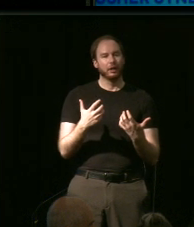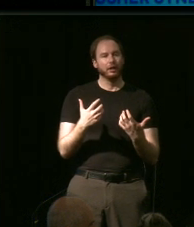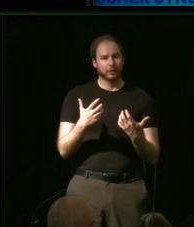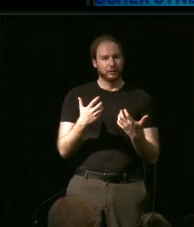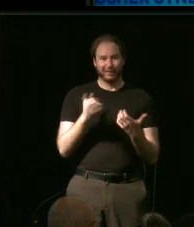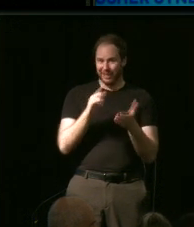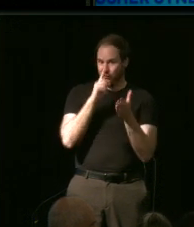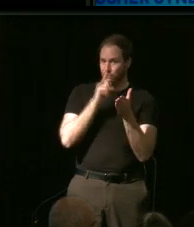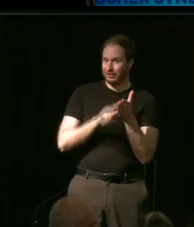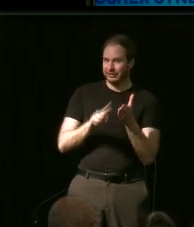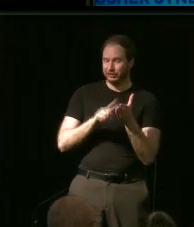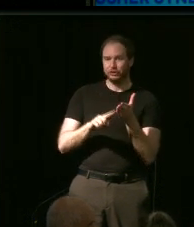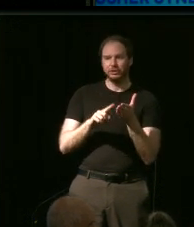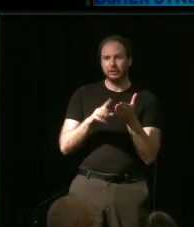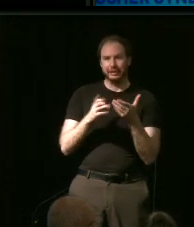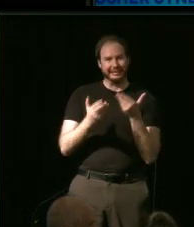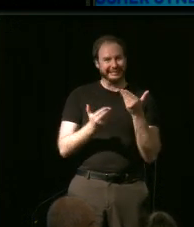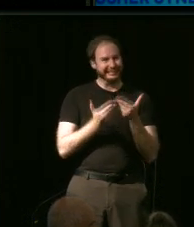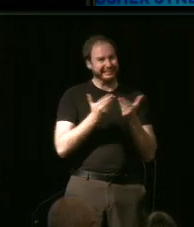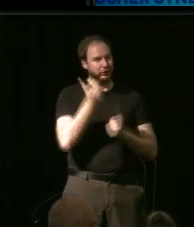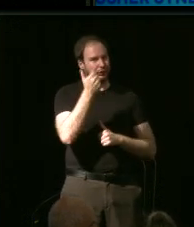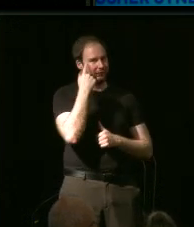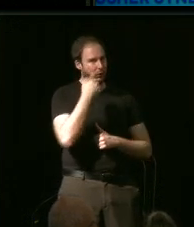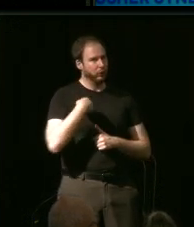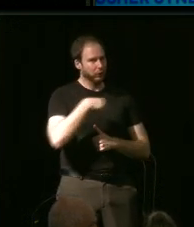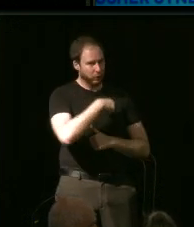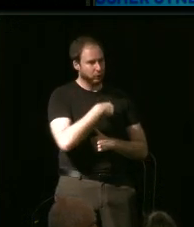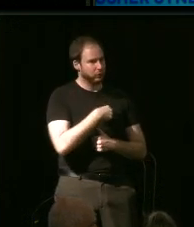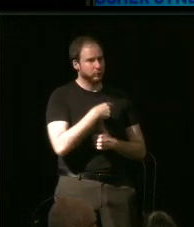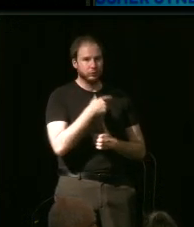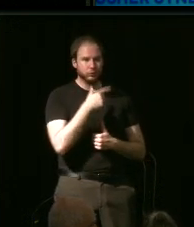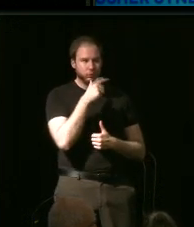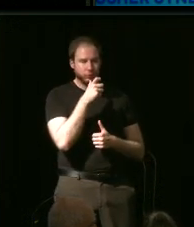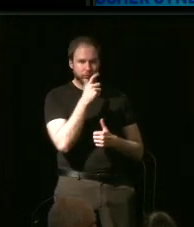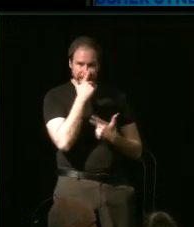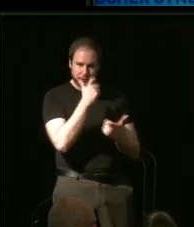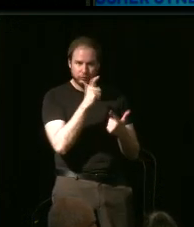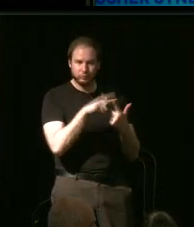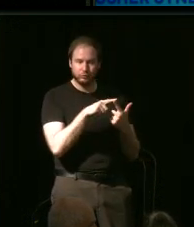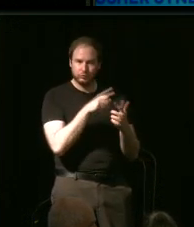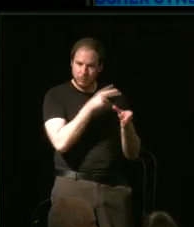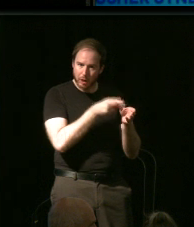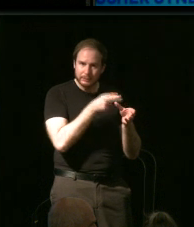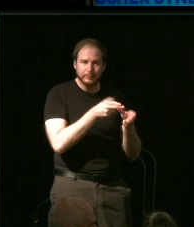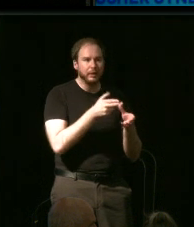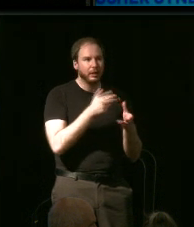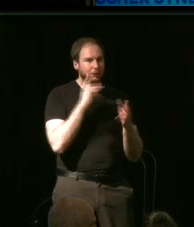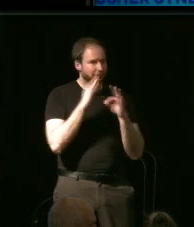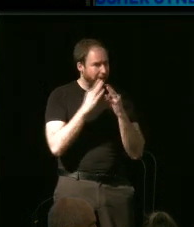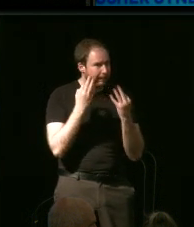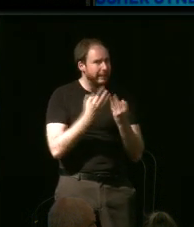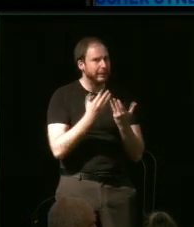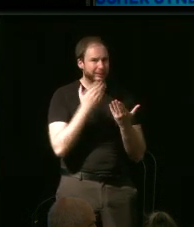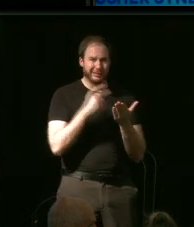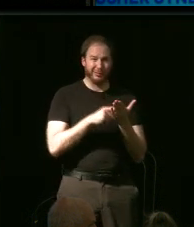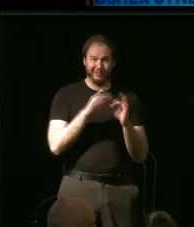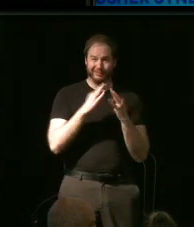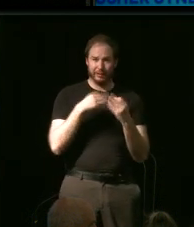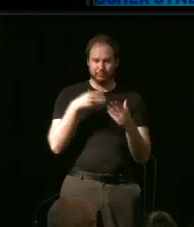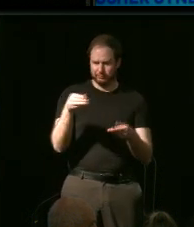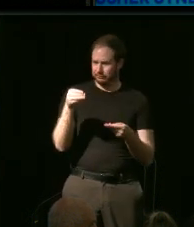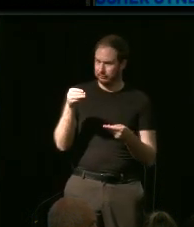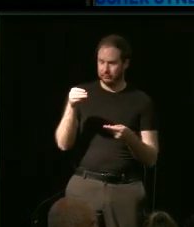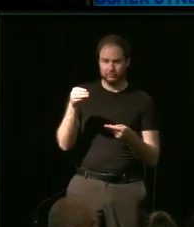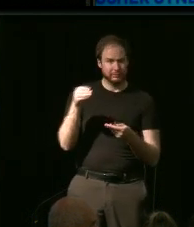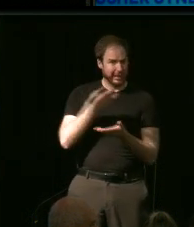research easier for individuals to participate in, For a lot of families, it's very difficult to get to a